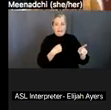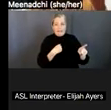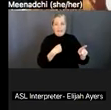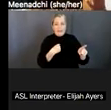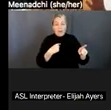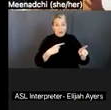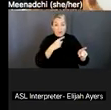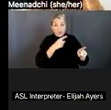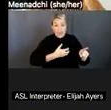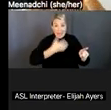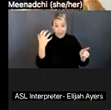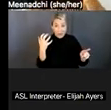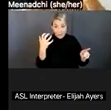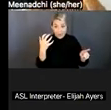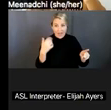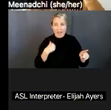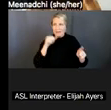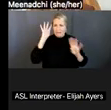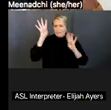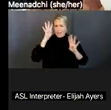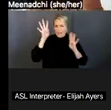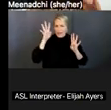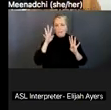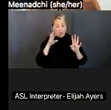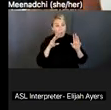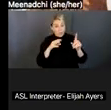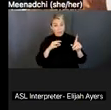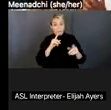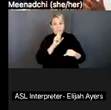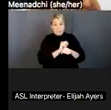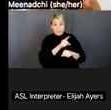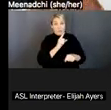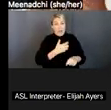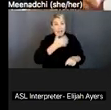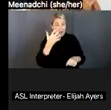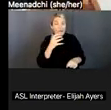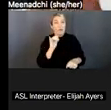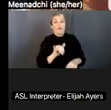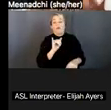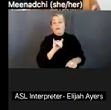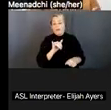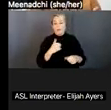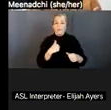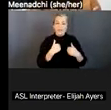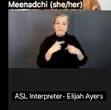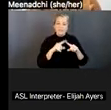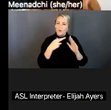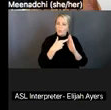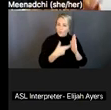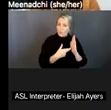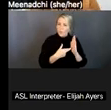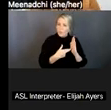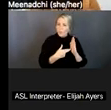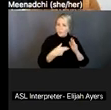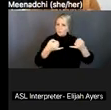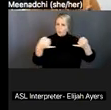the table and that I'm not making things up, right? We all have different rules or things that are important to us, parameters that